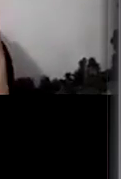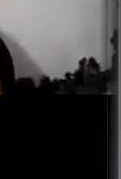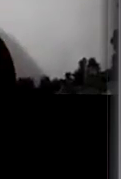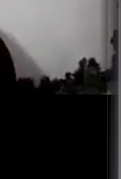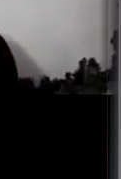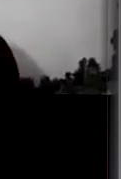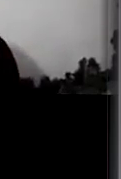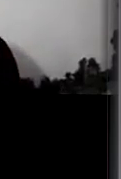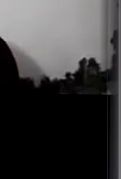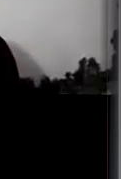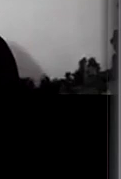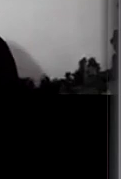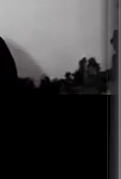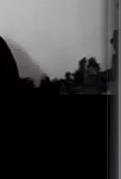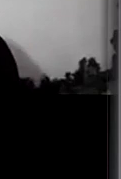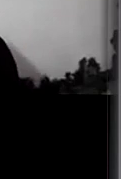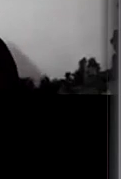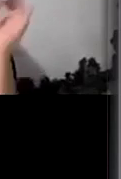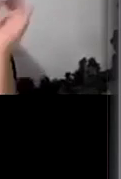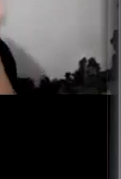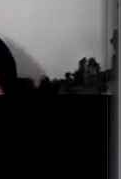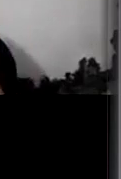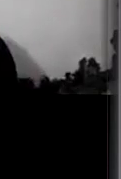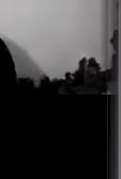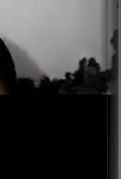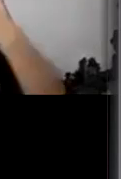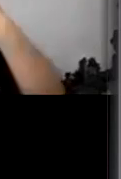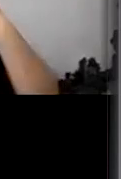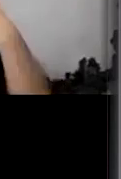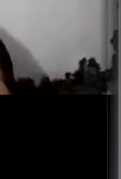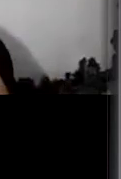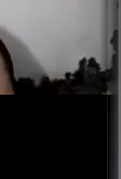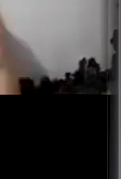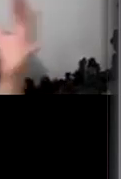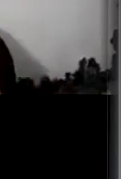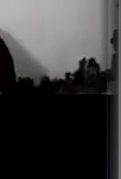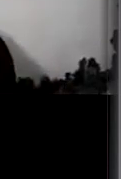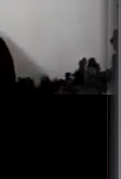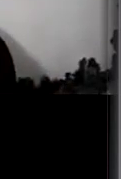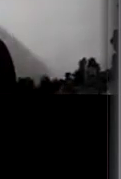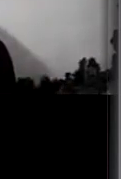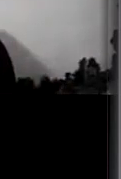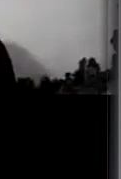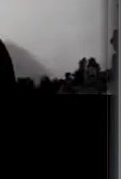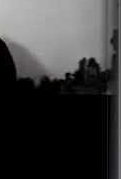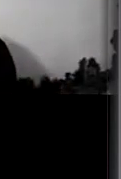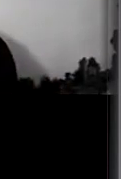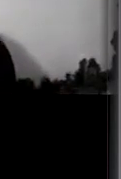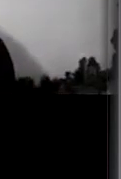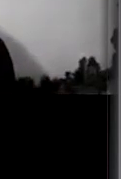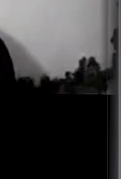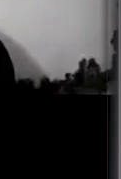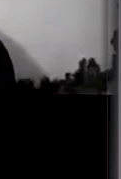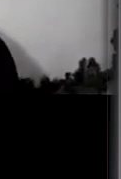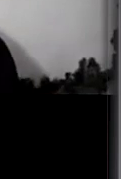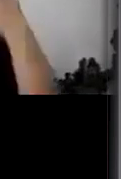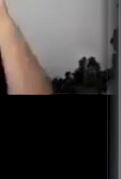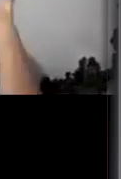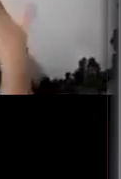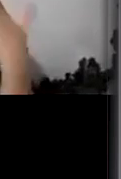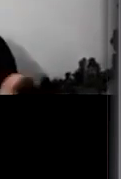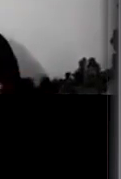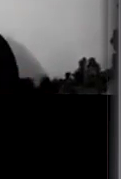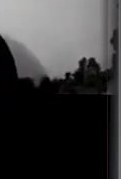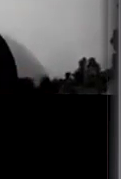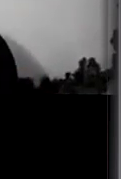we have no more question. Thank you so much, Ma'am Maricel. Okay. Thank you po.